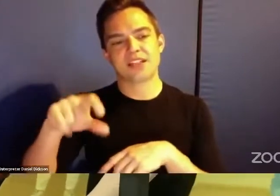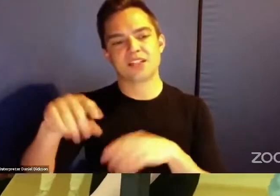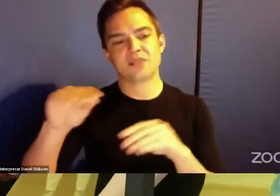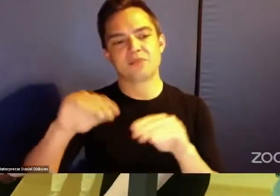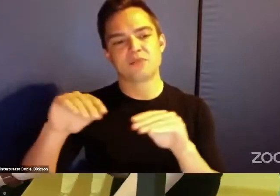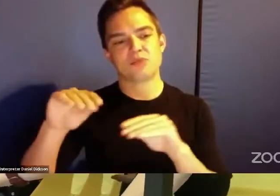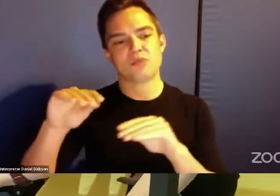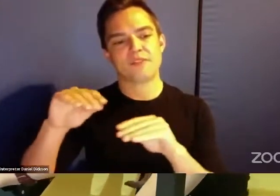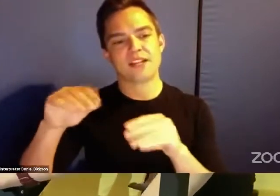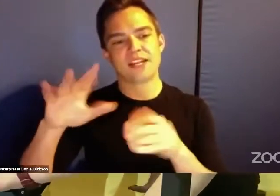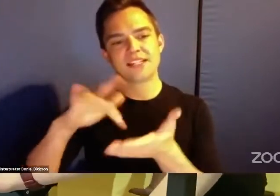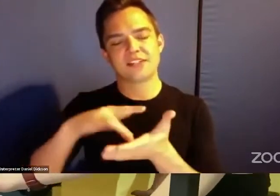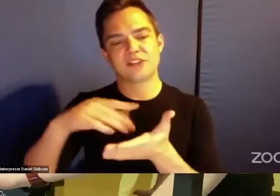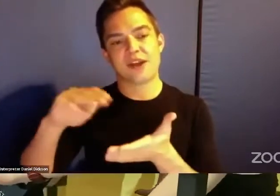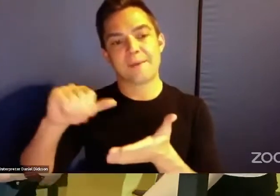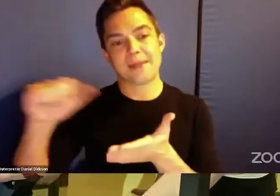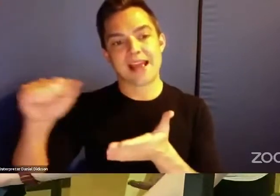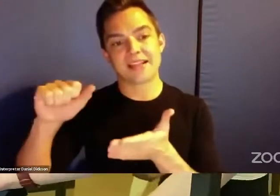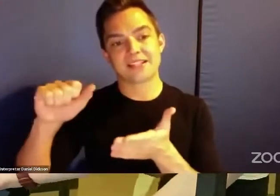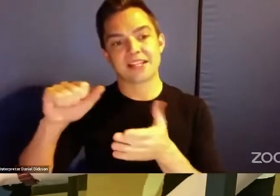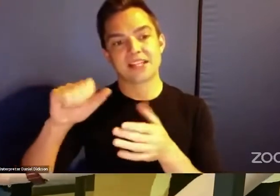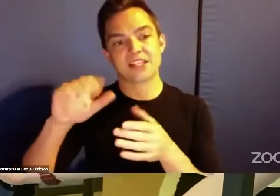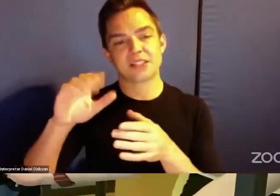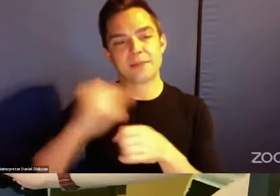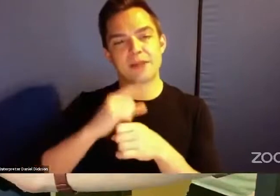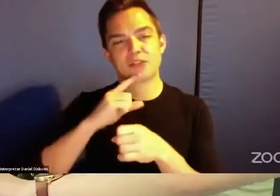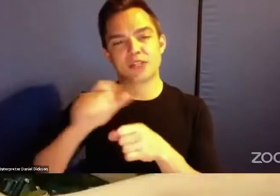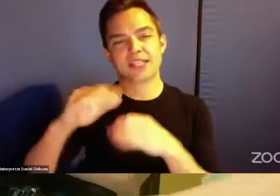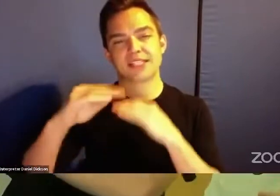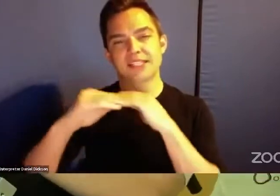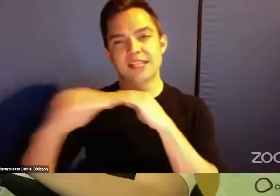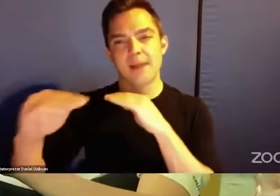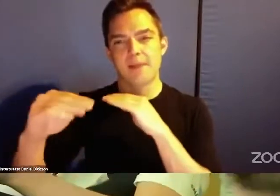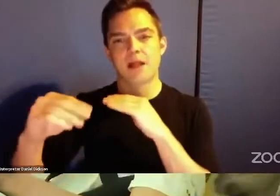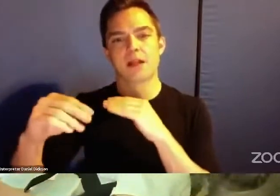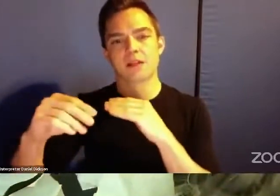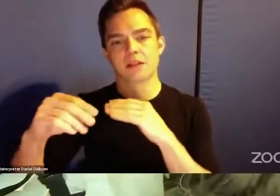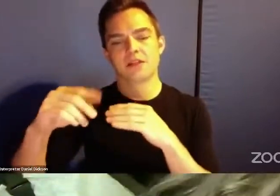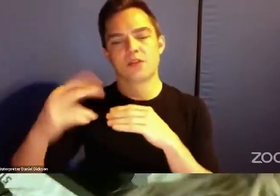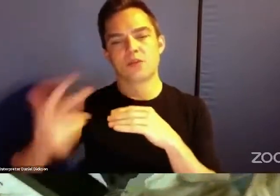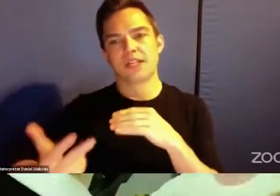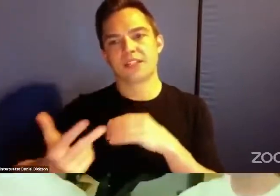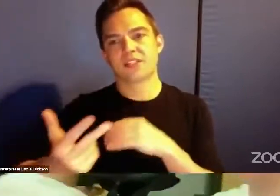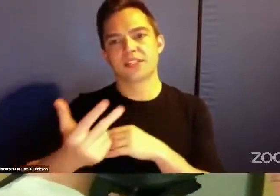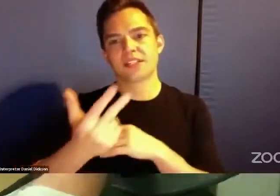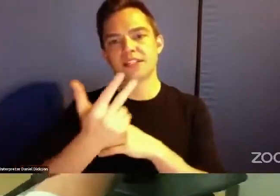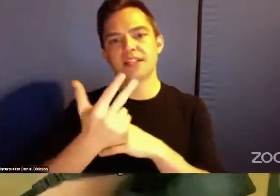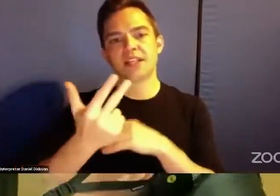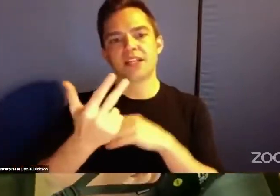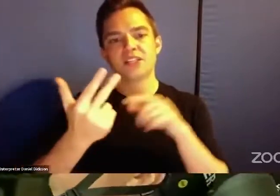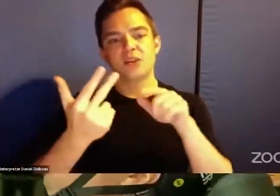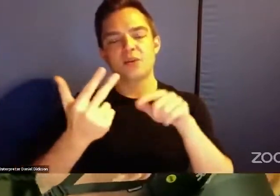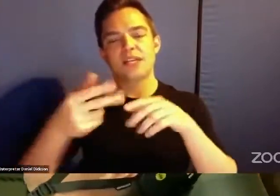when it goes up on an inclination. So he's very much in the front of the wheelchair now to be stable.